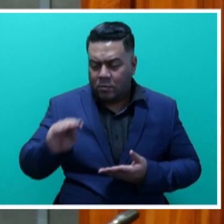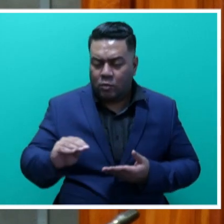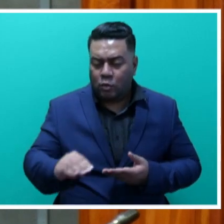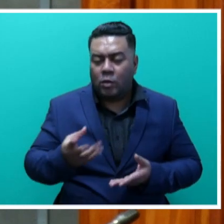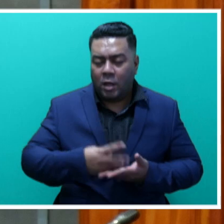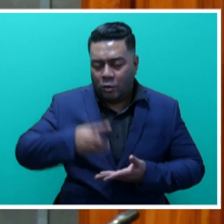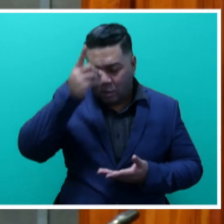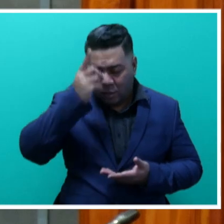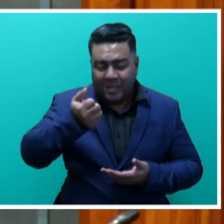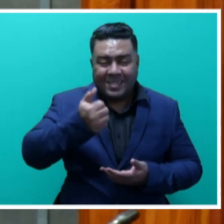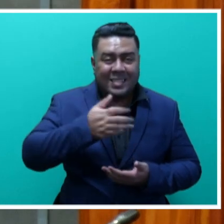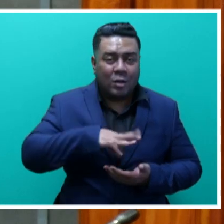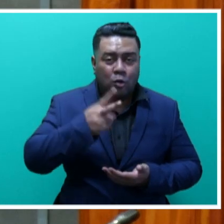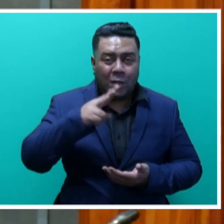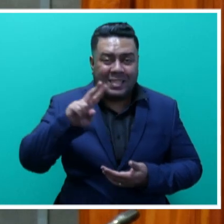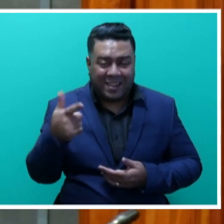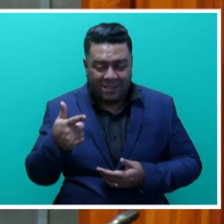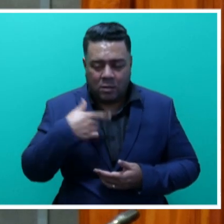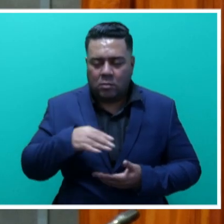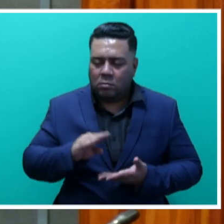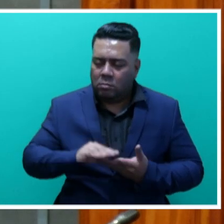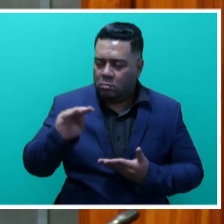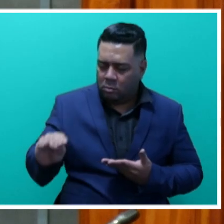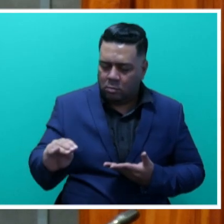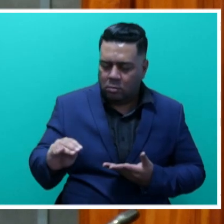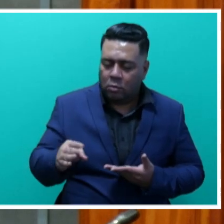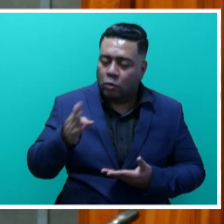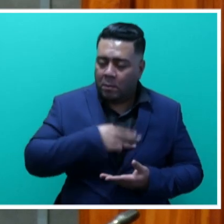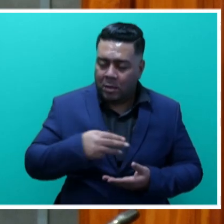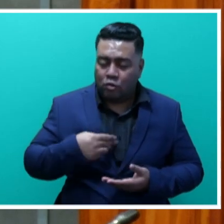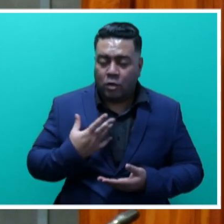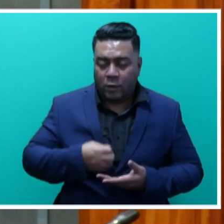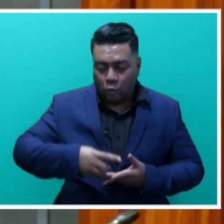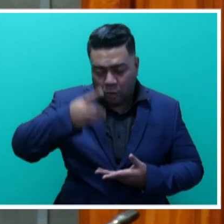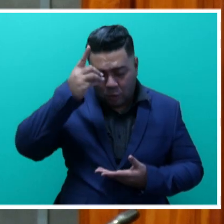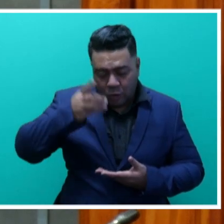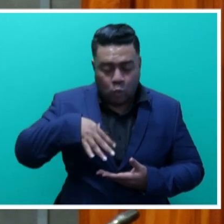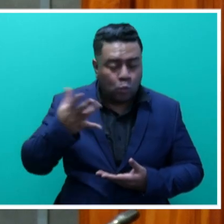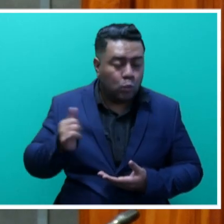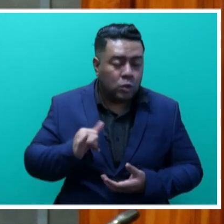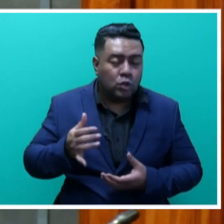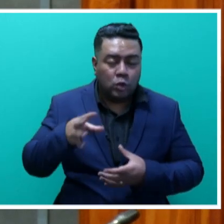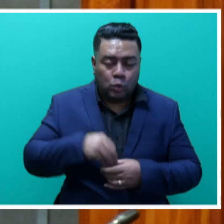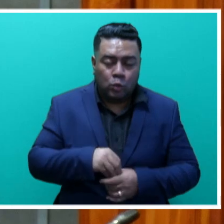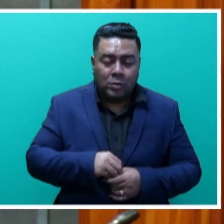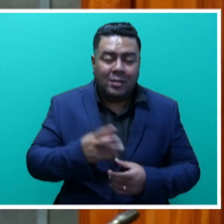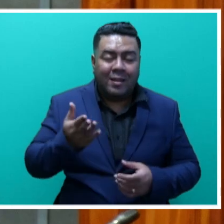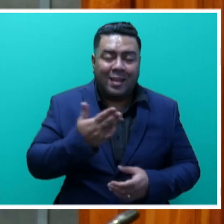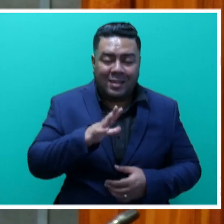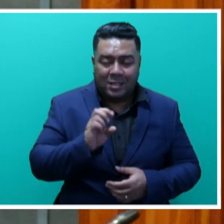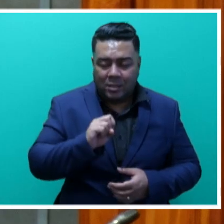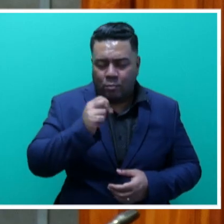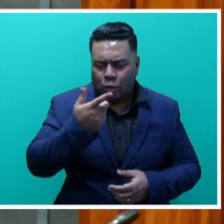these, 627 million is designated to the Ministry of Education, which includes 90.7 million for